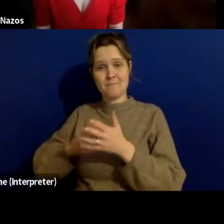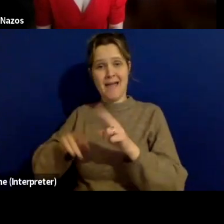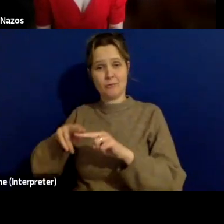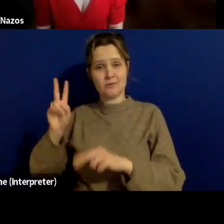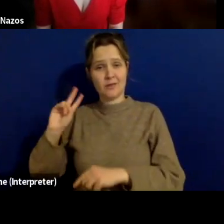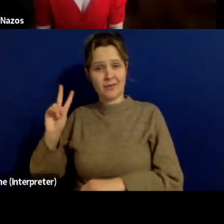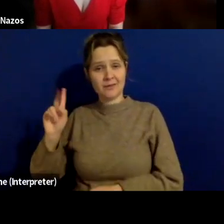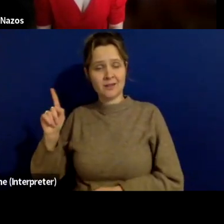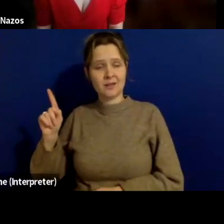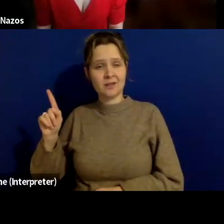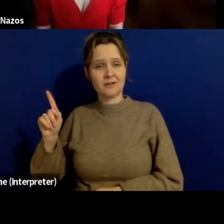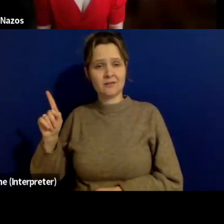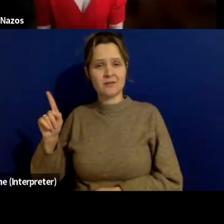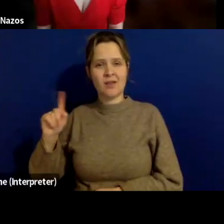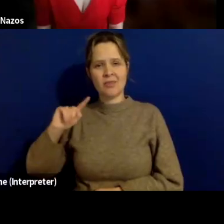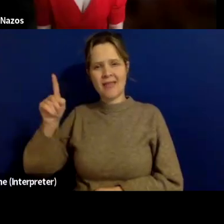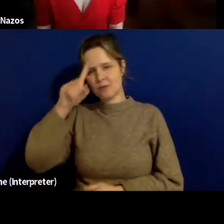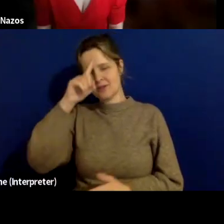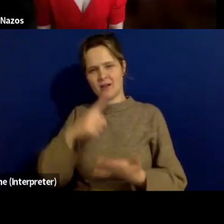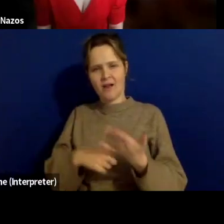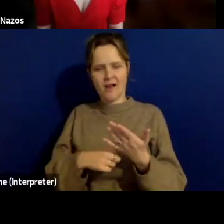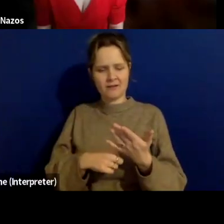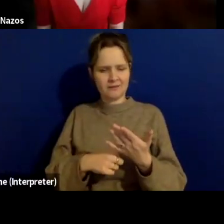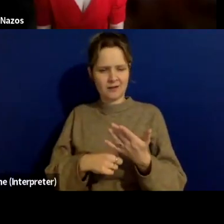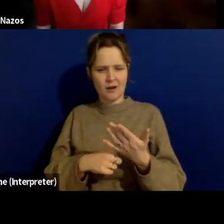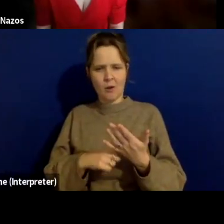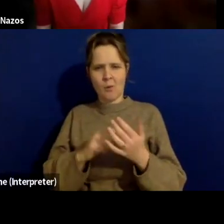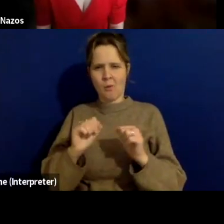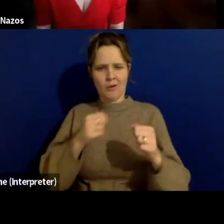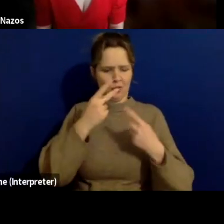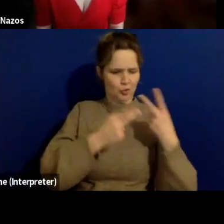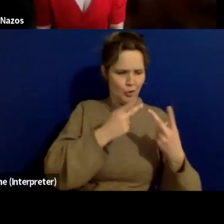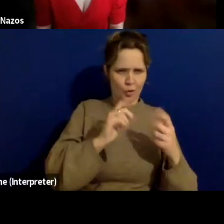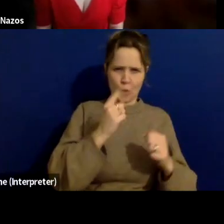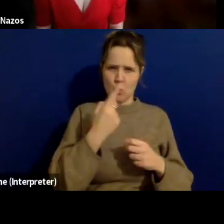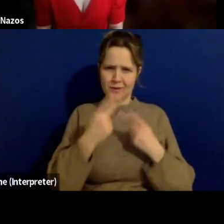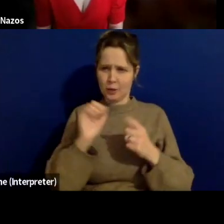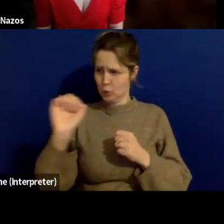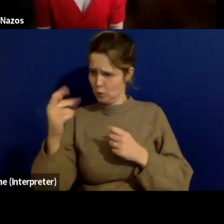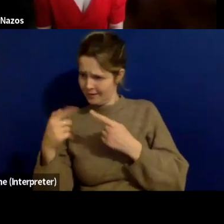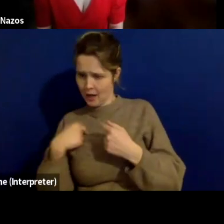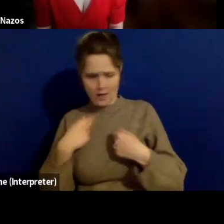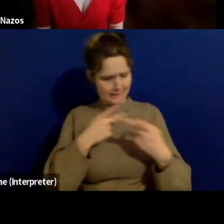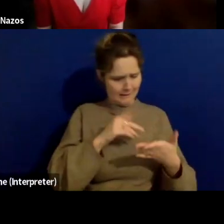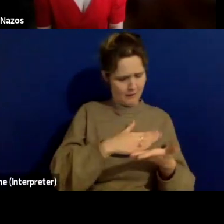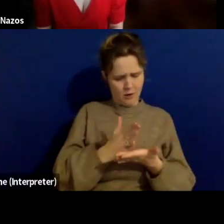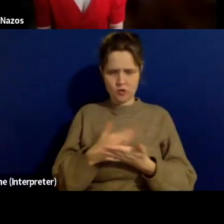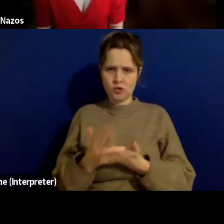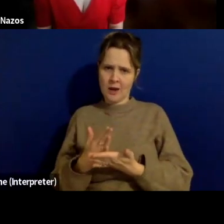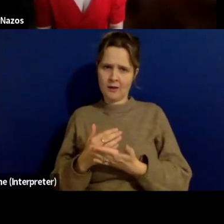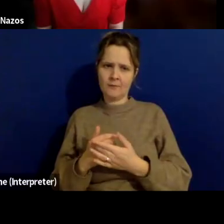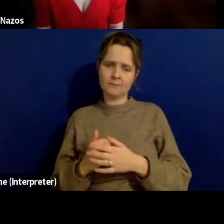recite parts of these, all these folk songs and these folk tales.